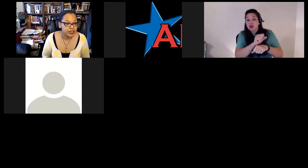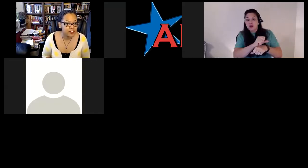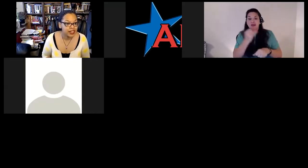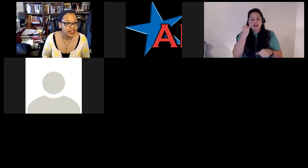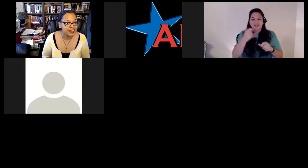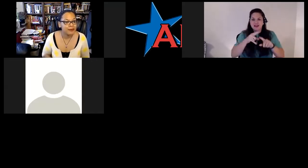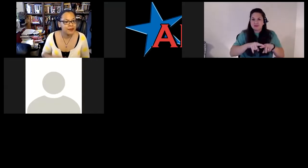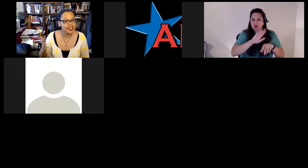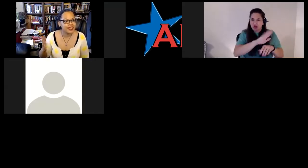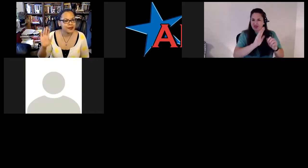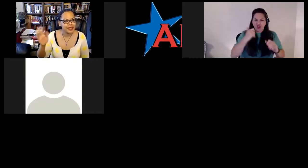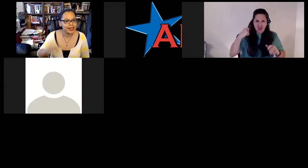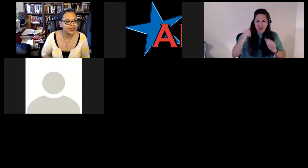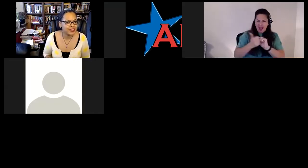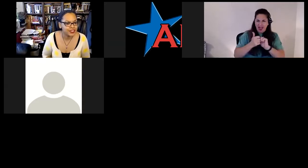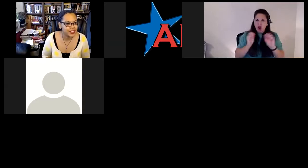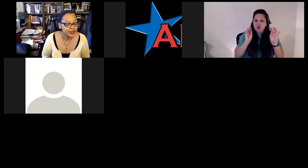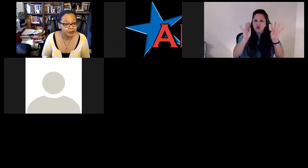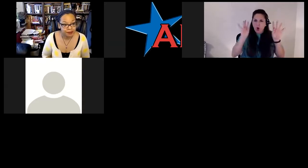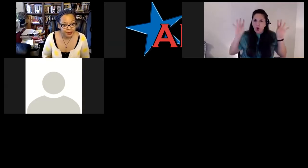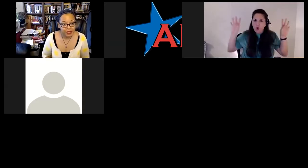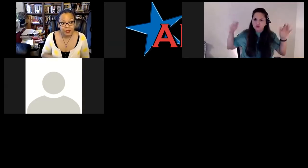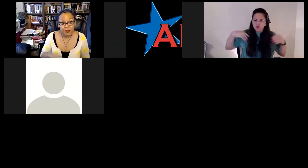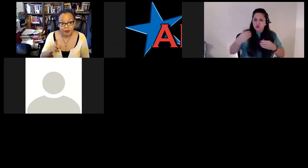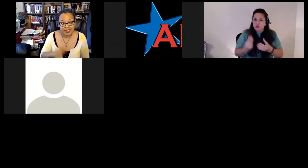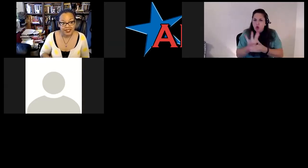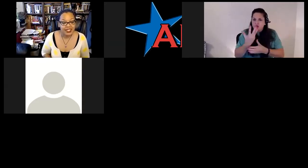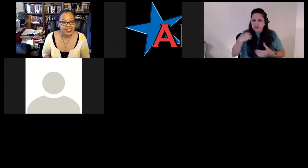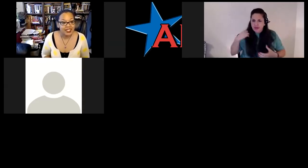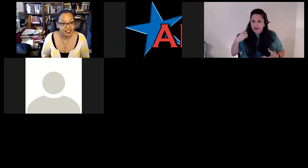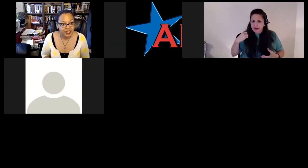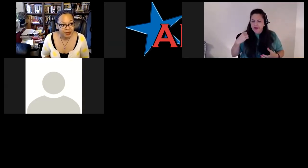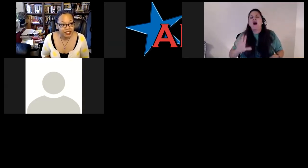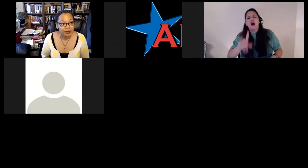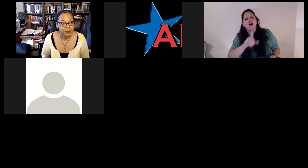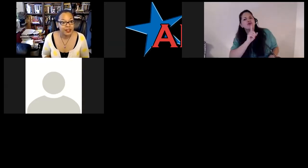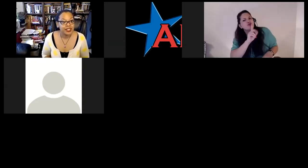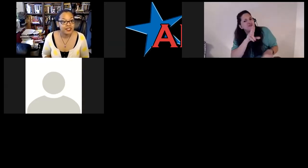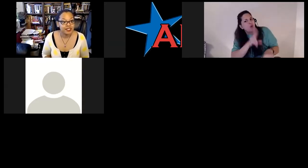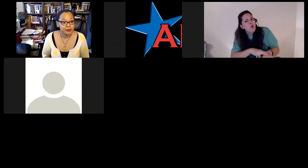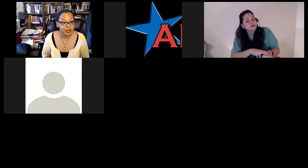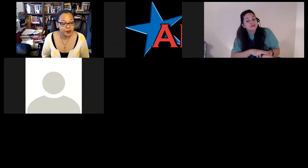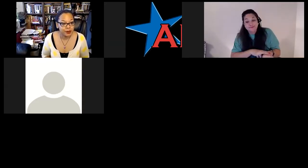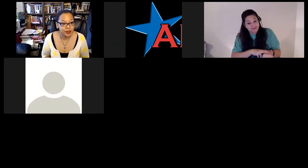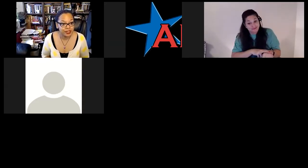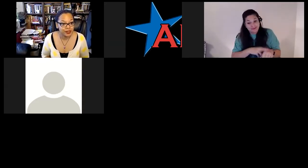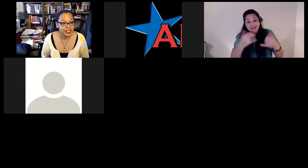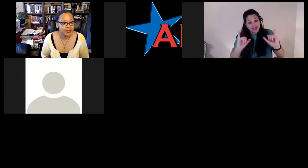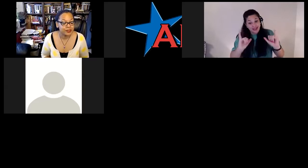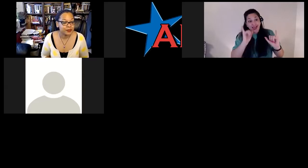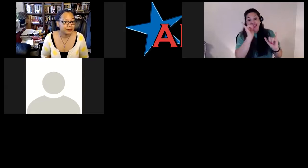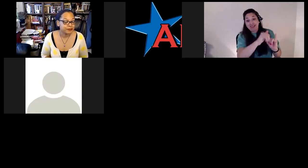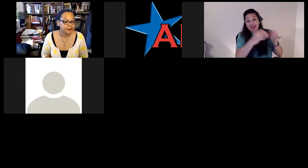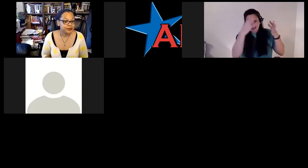out of their head. And you may think, oh yeah, sure. But this argument has been brought to the Supreme Court several